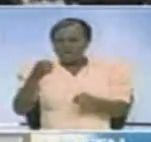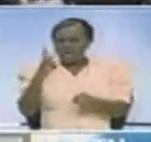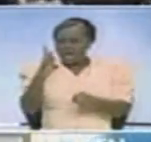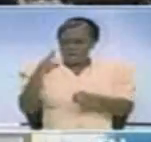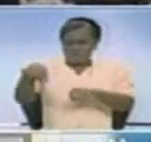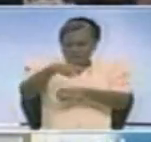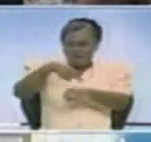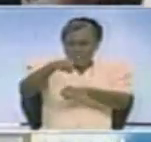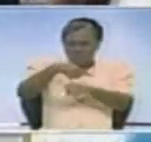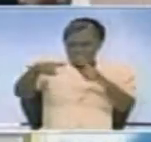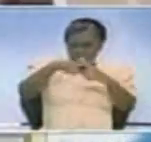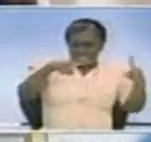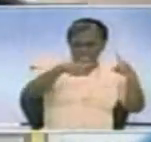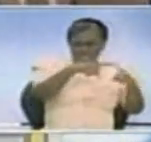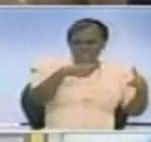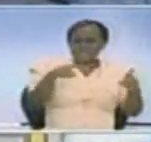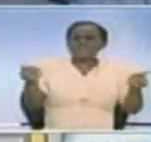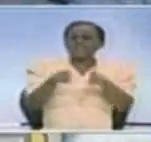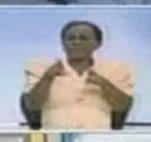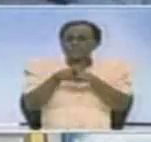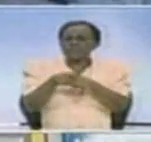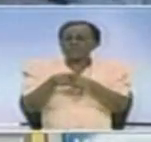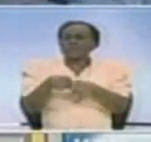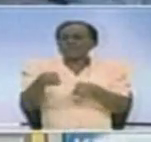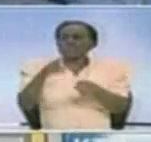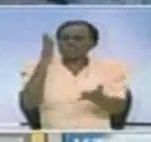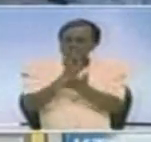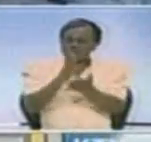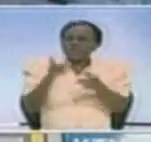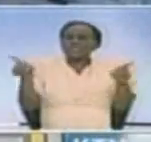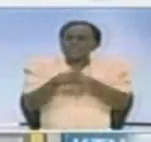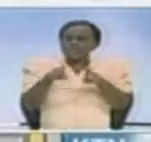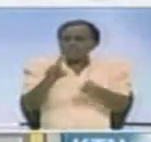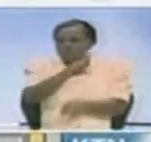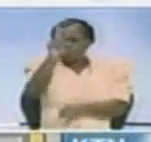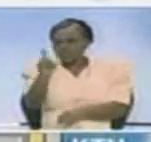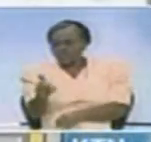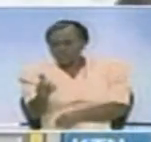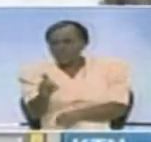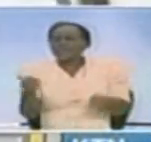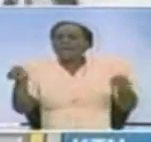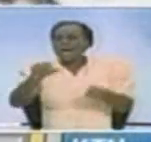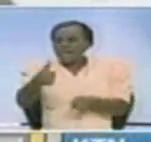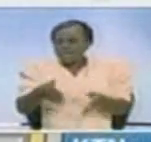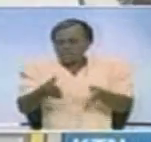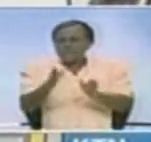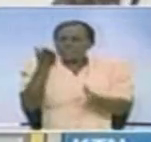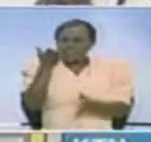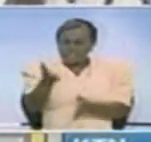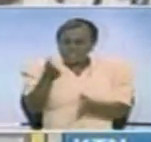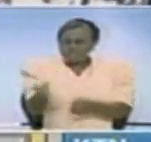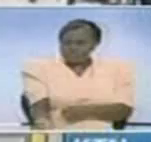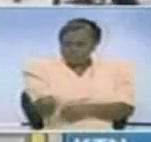killing men of a particular ethnic group is true, but also Christian. In other words, this is a